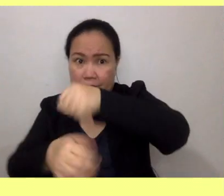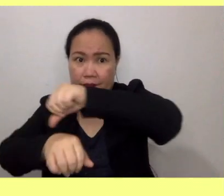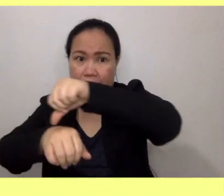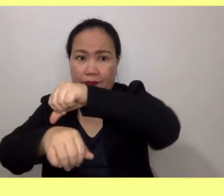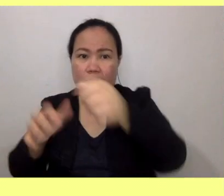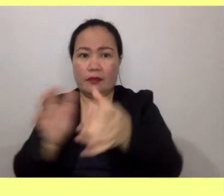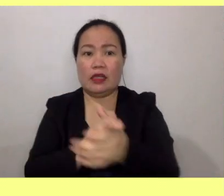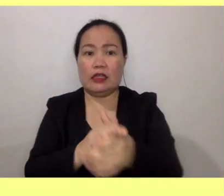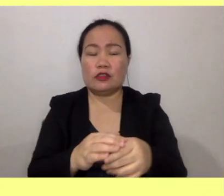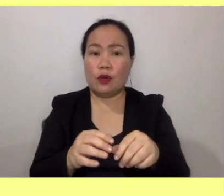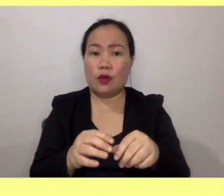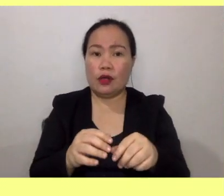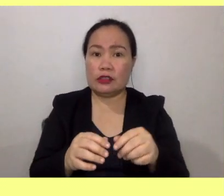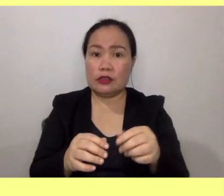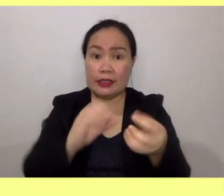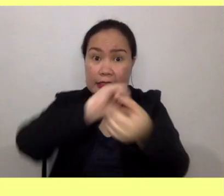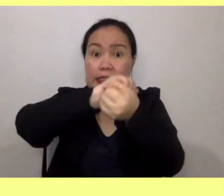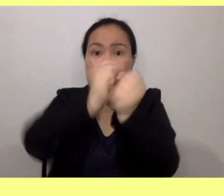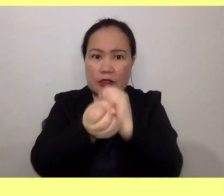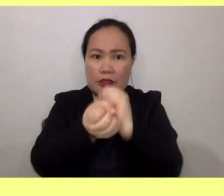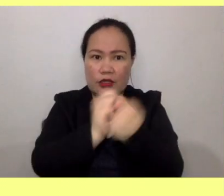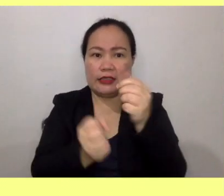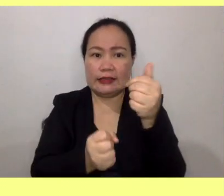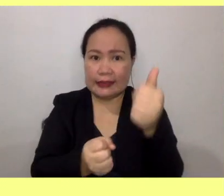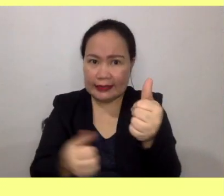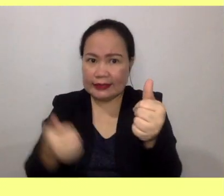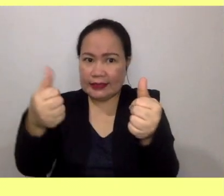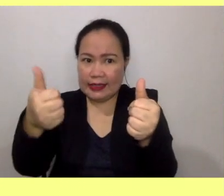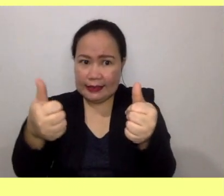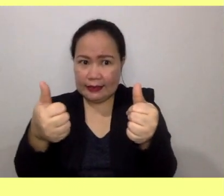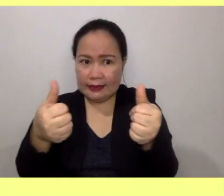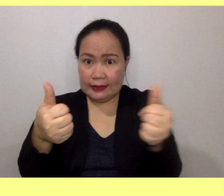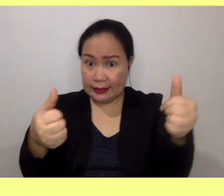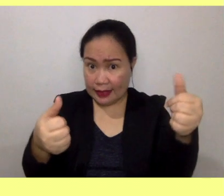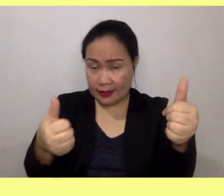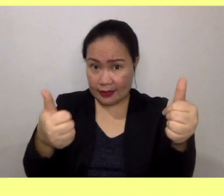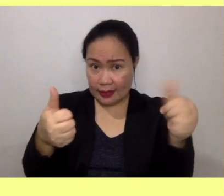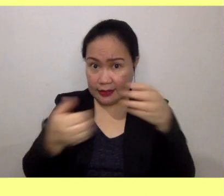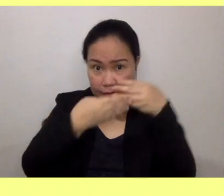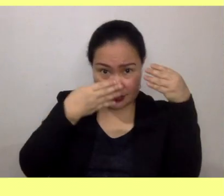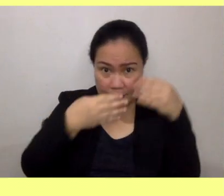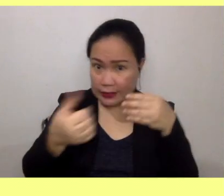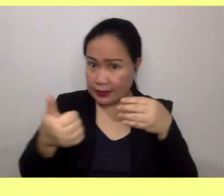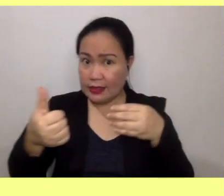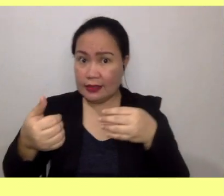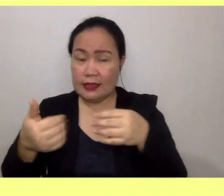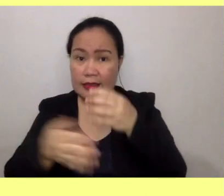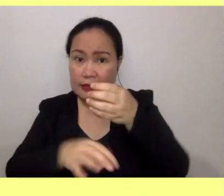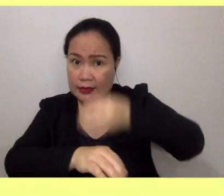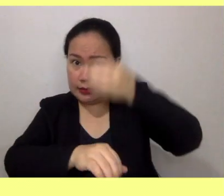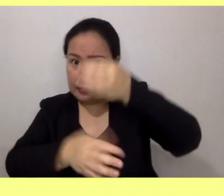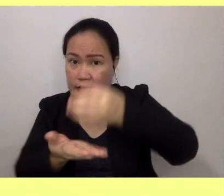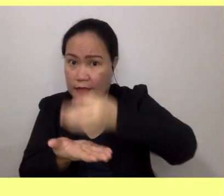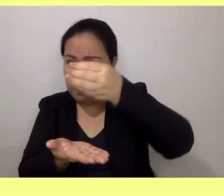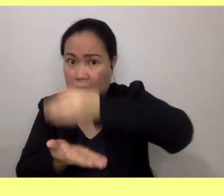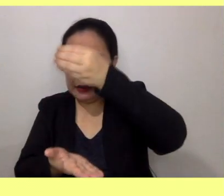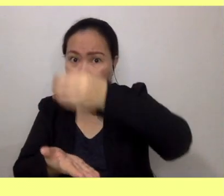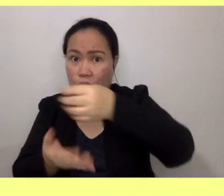again. So, kung tig 10 daw ang bibilhin, substitute natin yung 10 dun sa ating